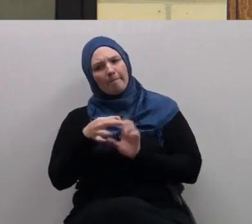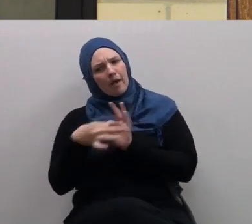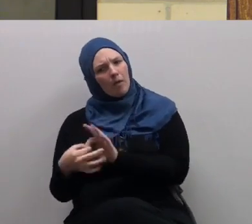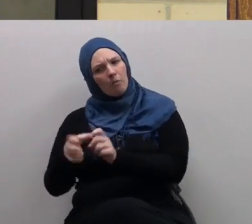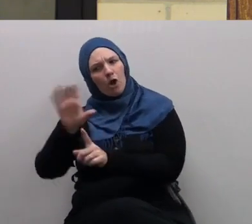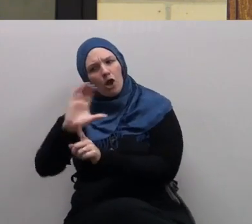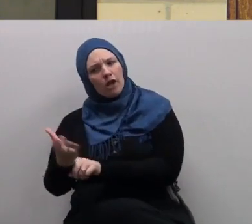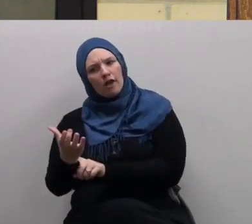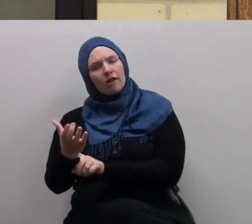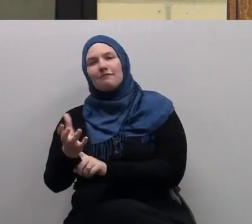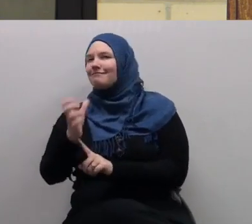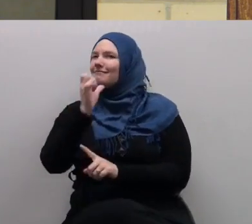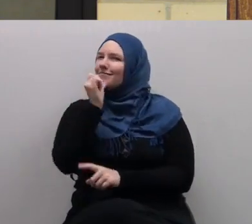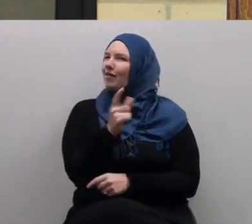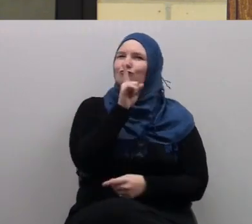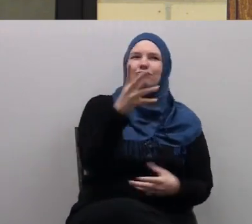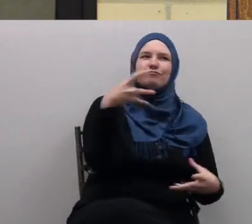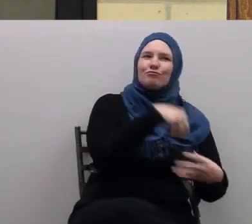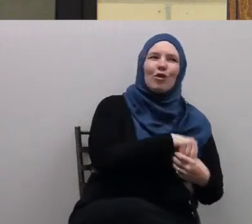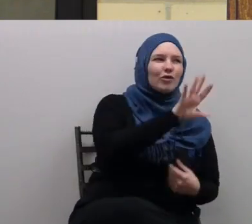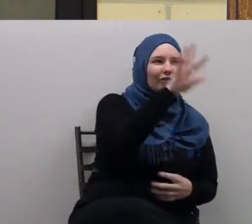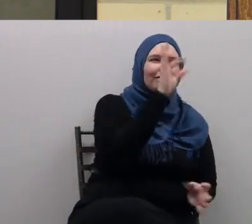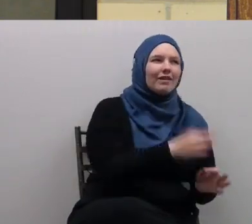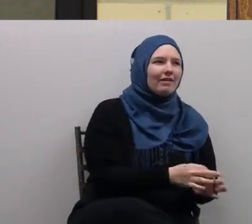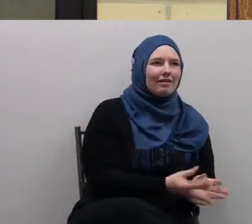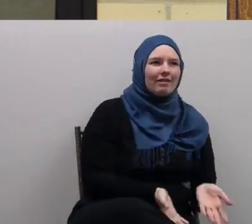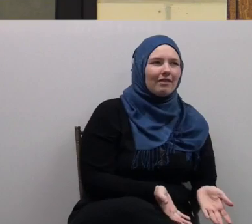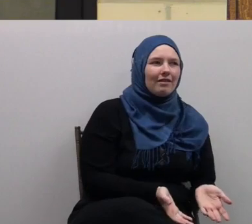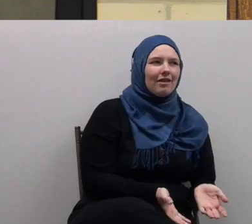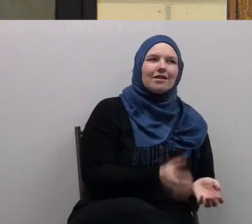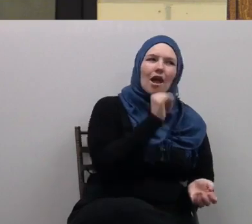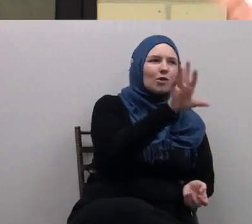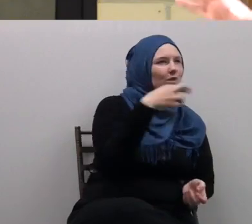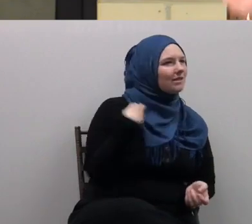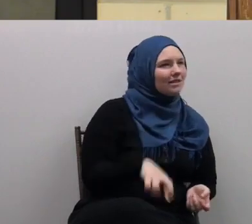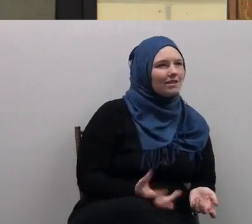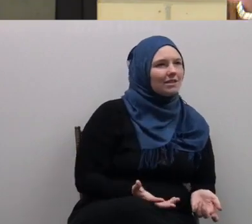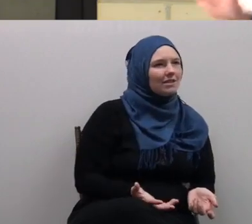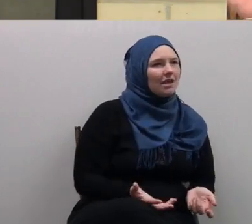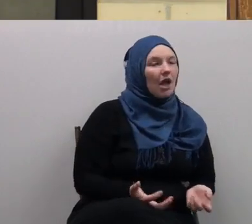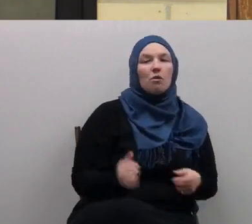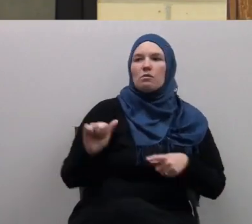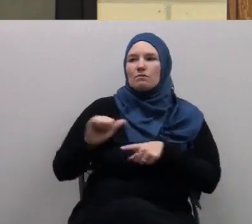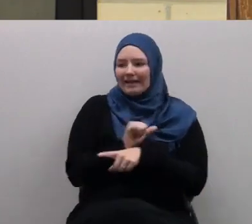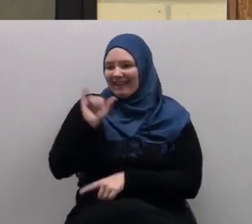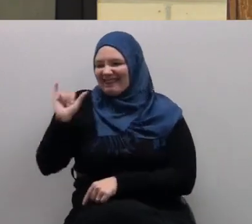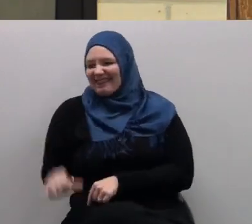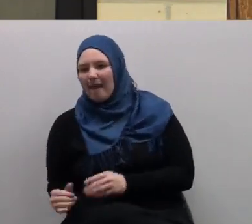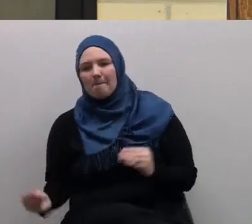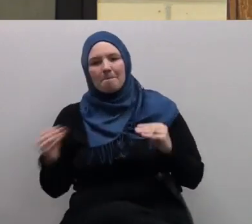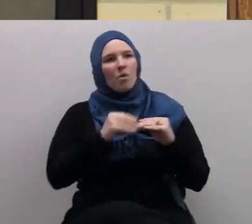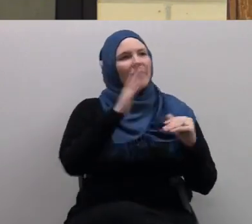cultures and social heritage as deen, and we're practicing that.